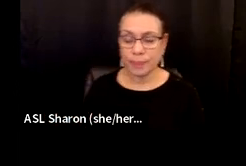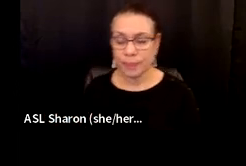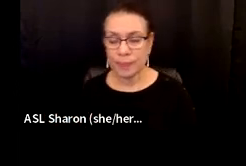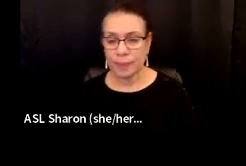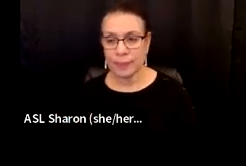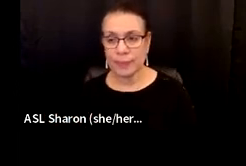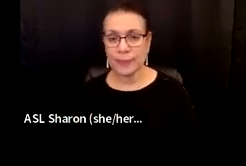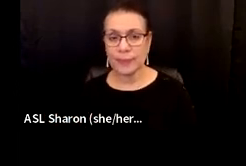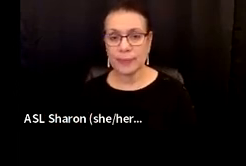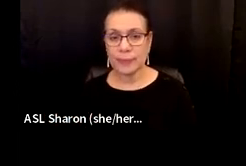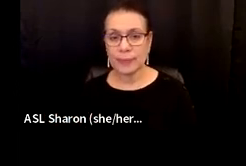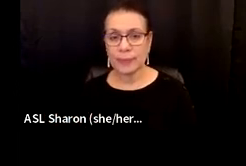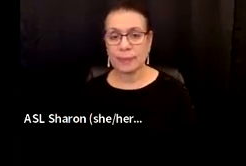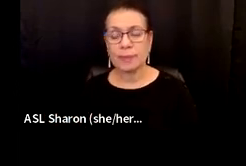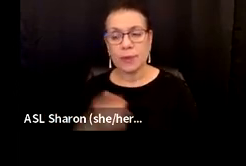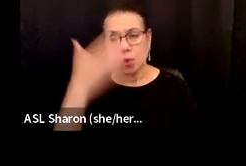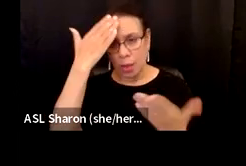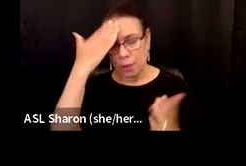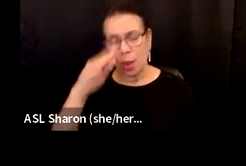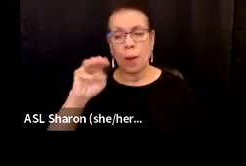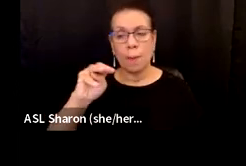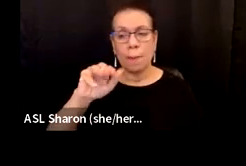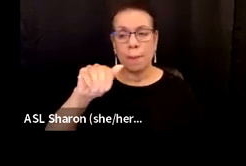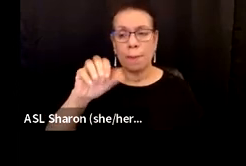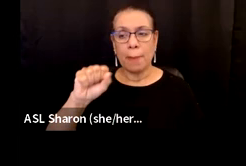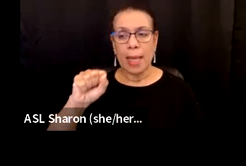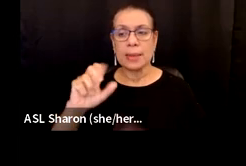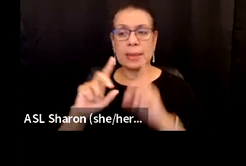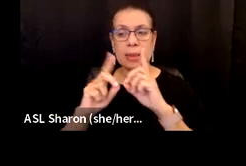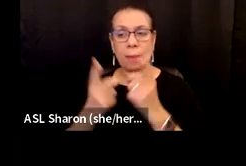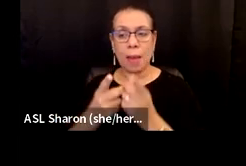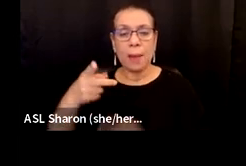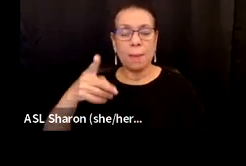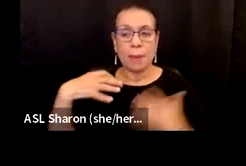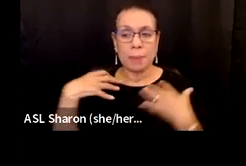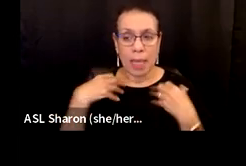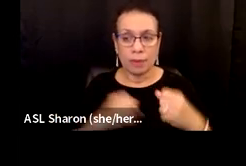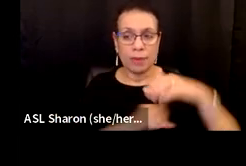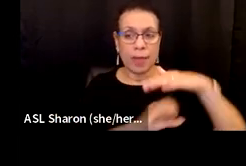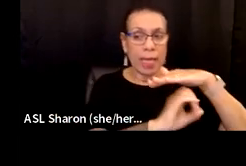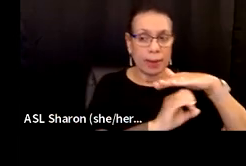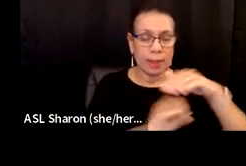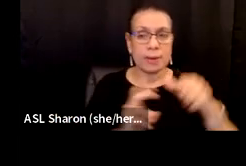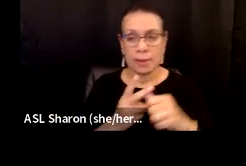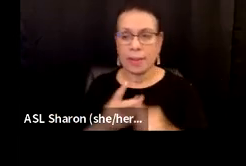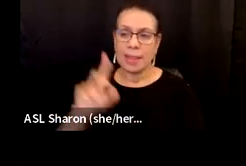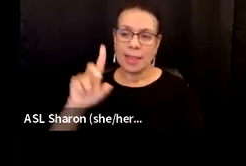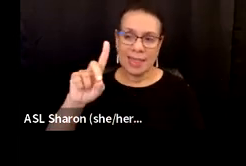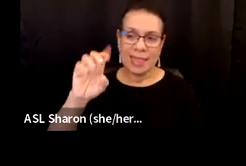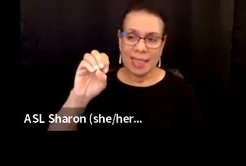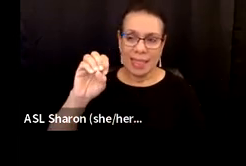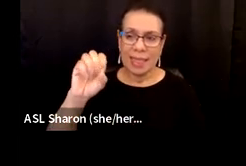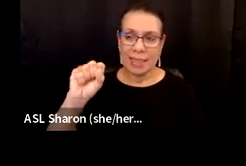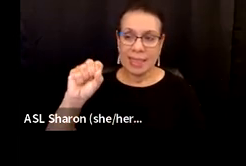as you are probably aware the massachusetts department of public health and elementary secondary education otherwise known as desi